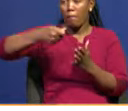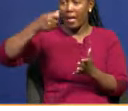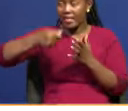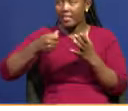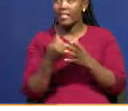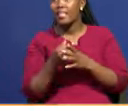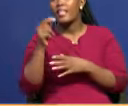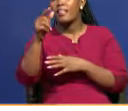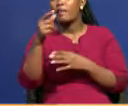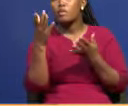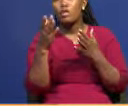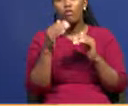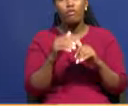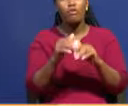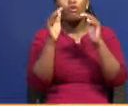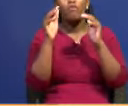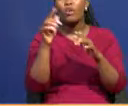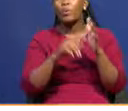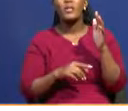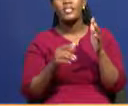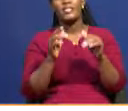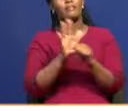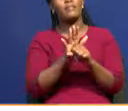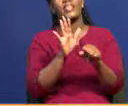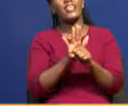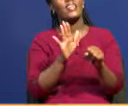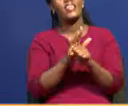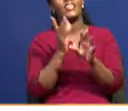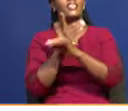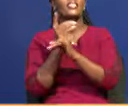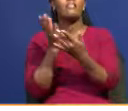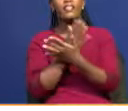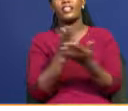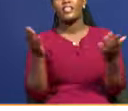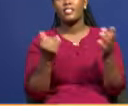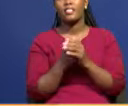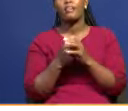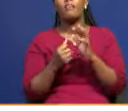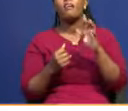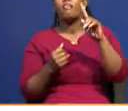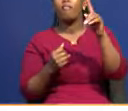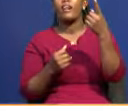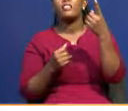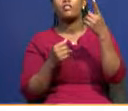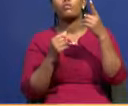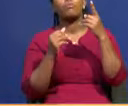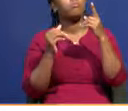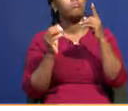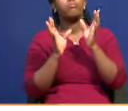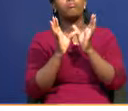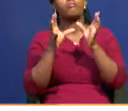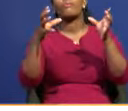informed by many things. Yes. Number one, the global level.